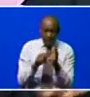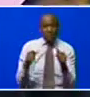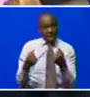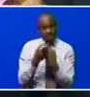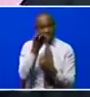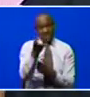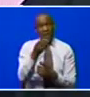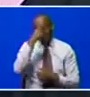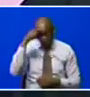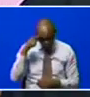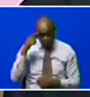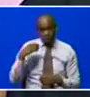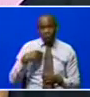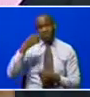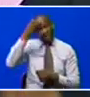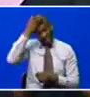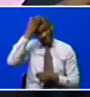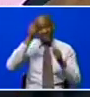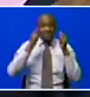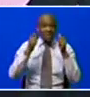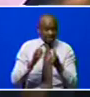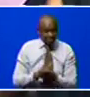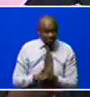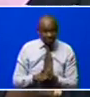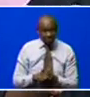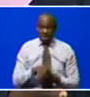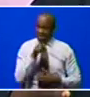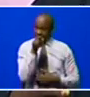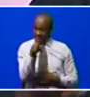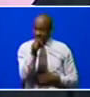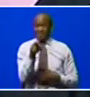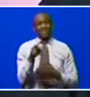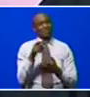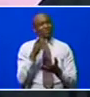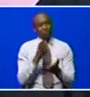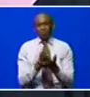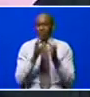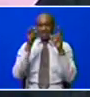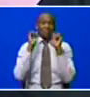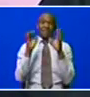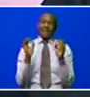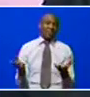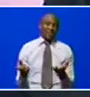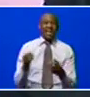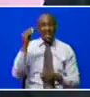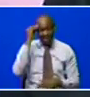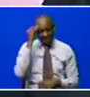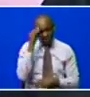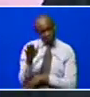ensuing because of the nurses' strike. Mm-hmm. You know, this is obviously not an issue.